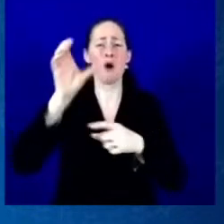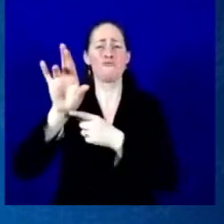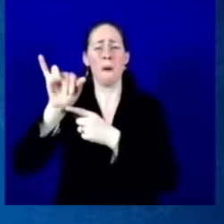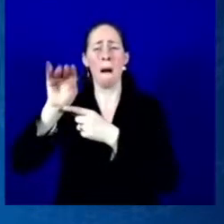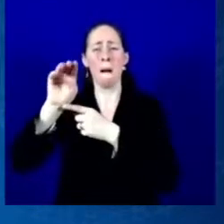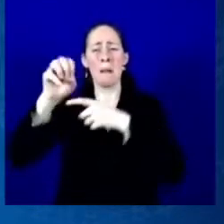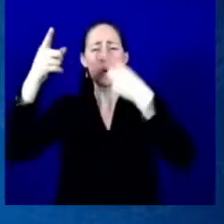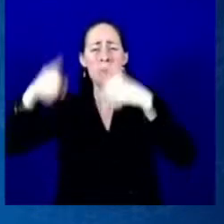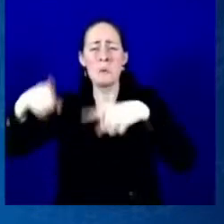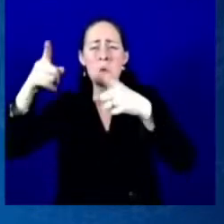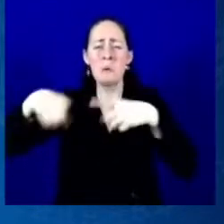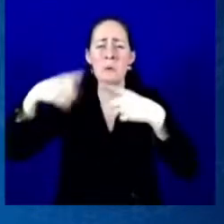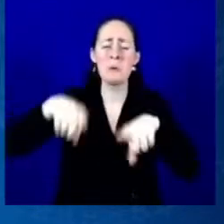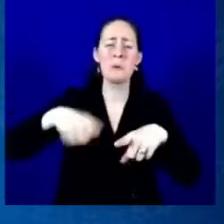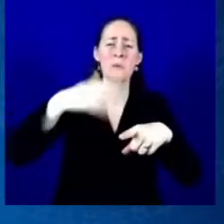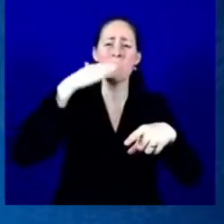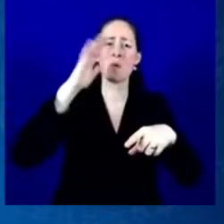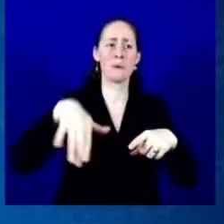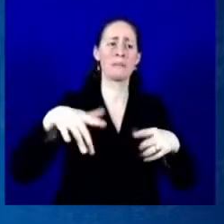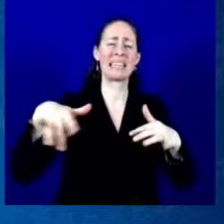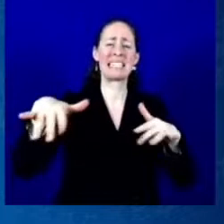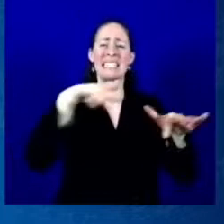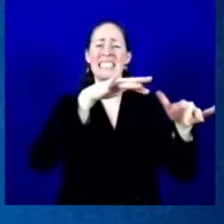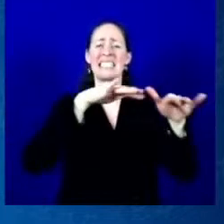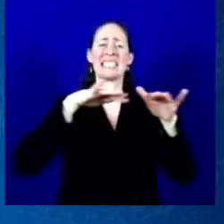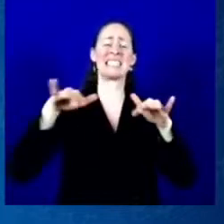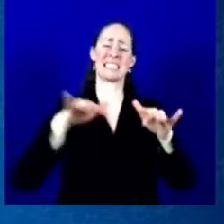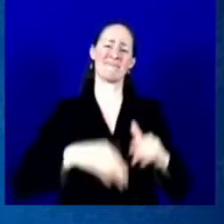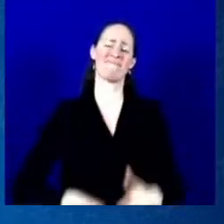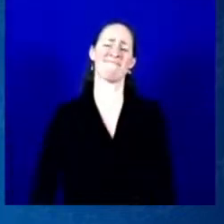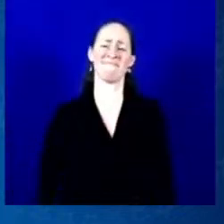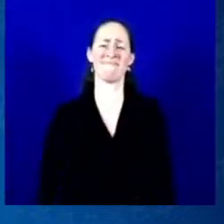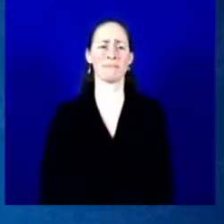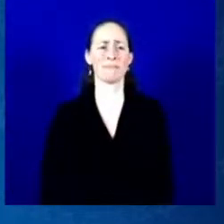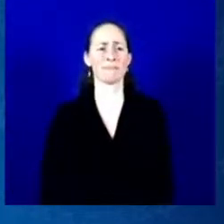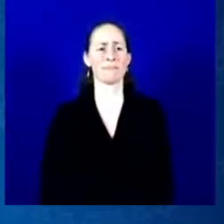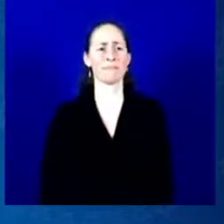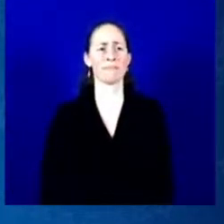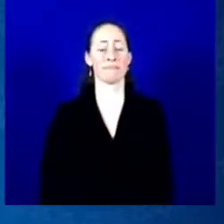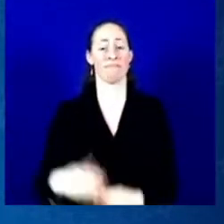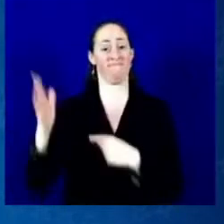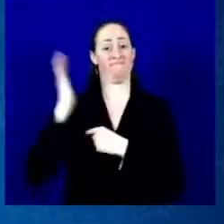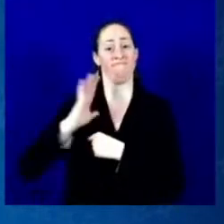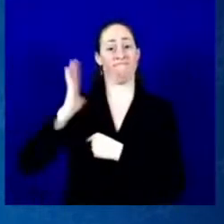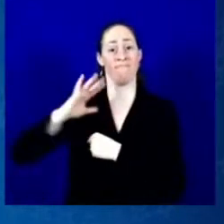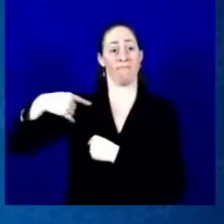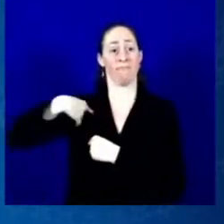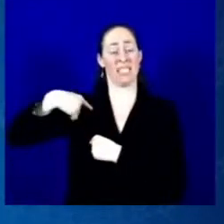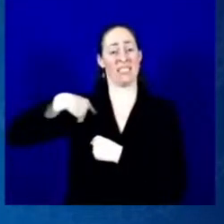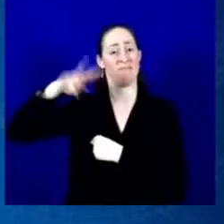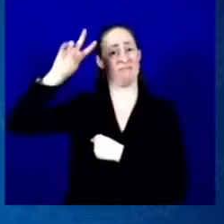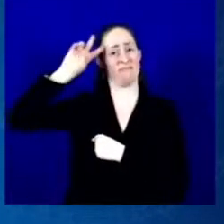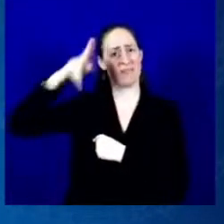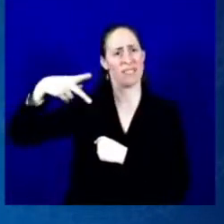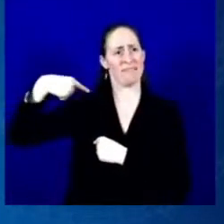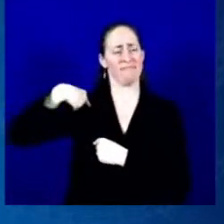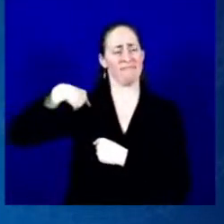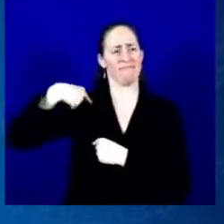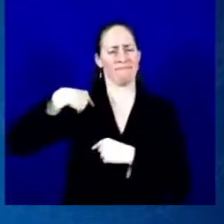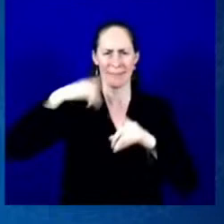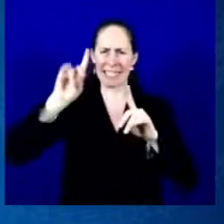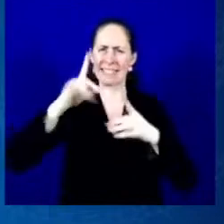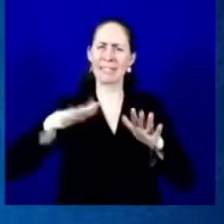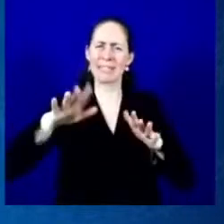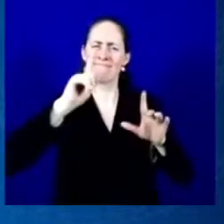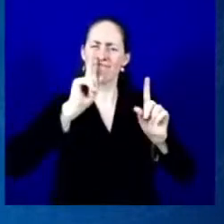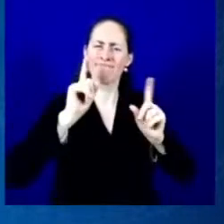when I was vice president, the president asked me to focus on providing help needed to address the root causes of migration. And it helped